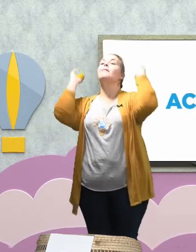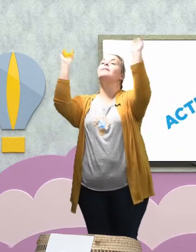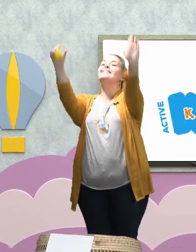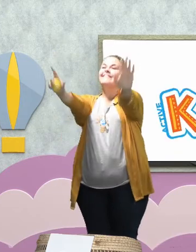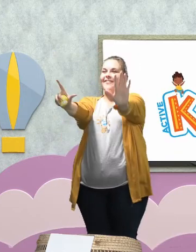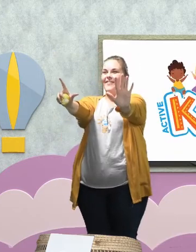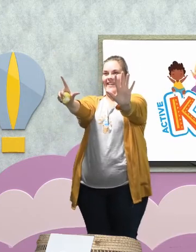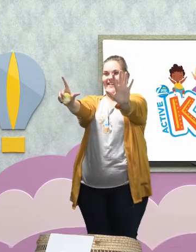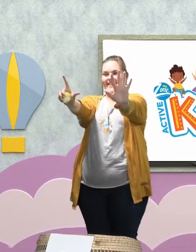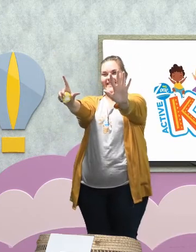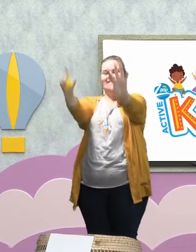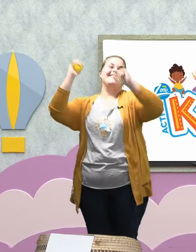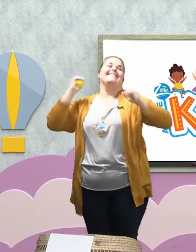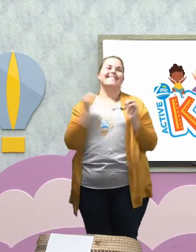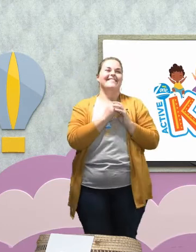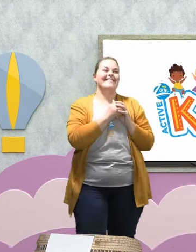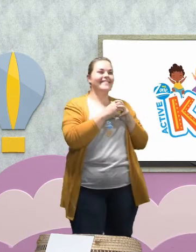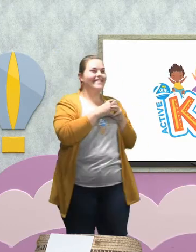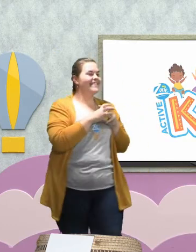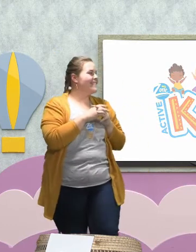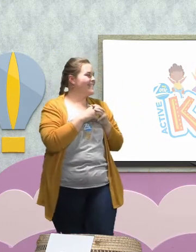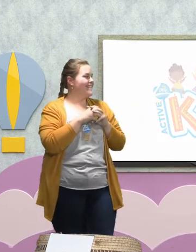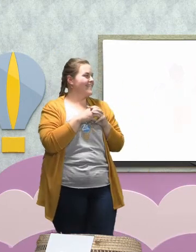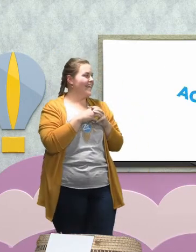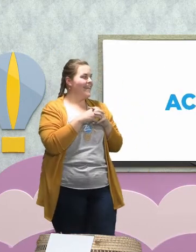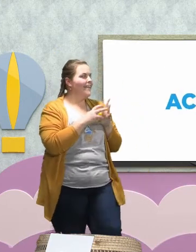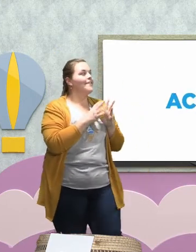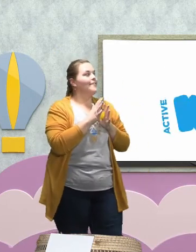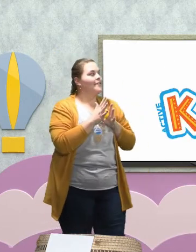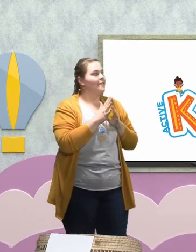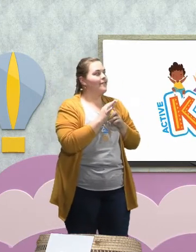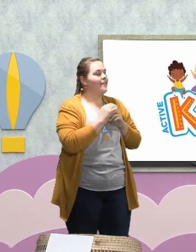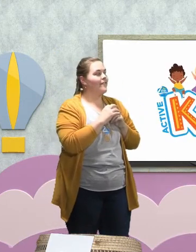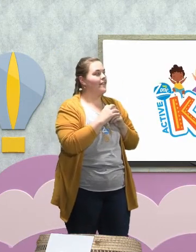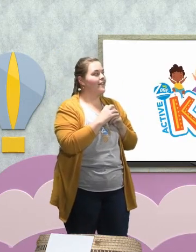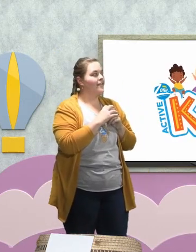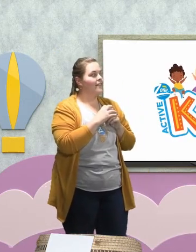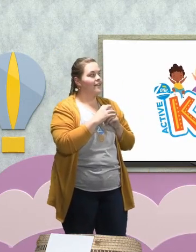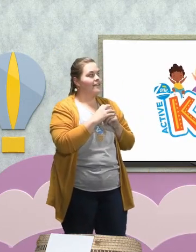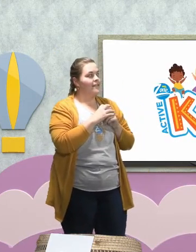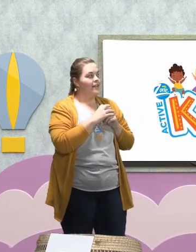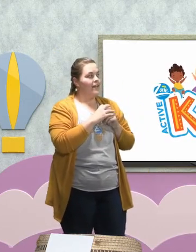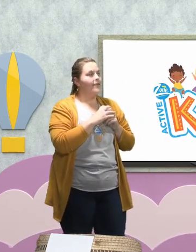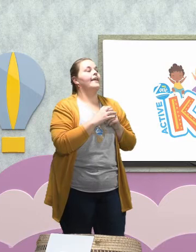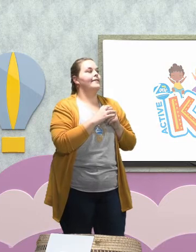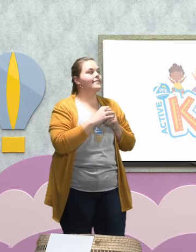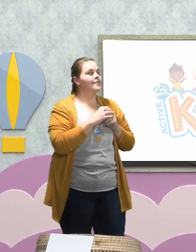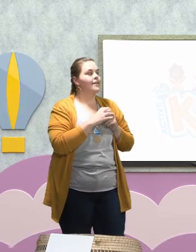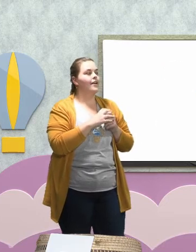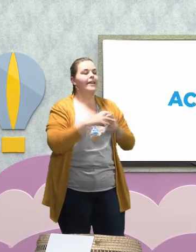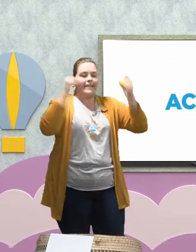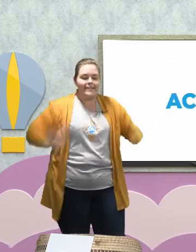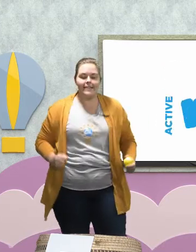the number 7. Yes. So the game we're going to play now is we're going to collect 7 apples and